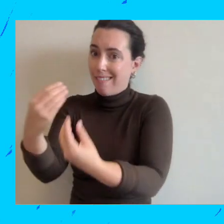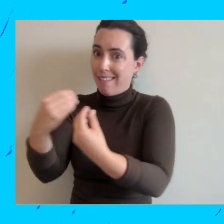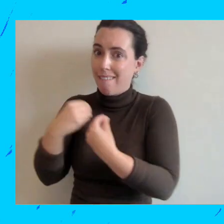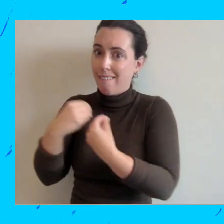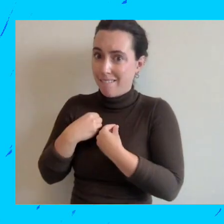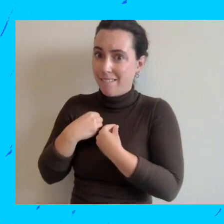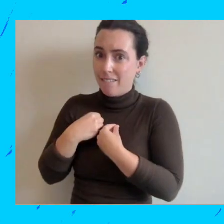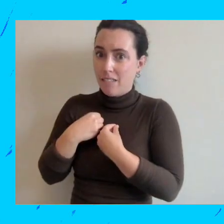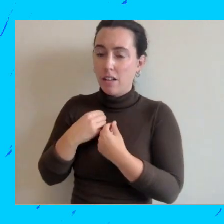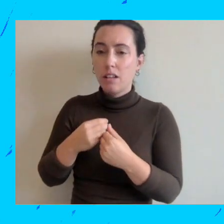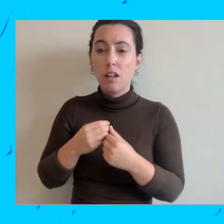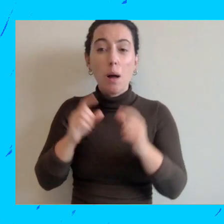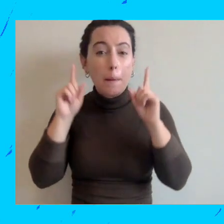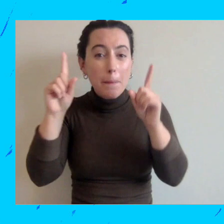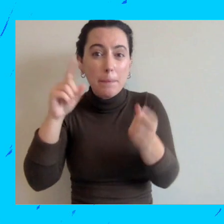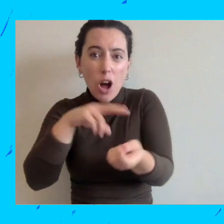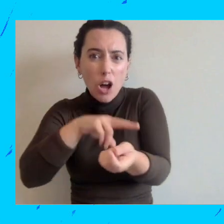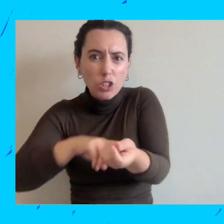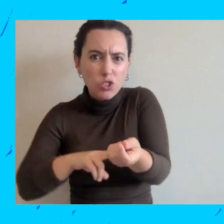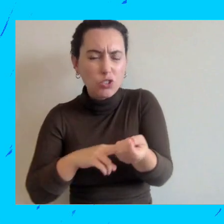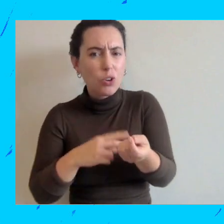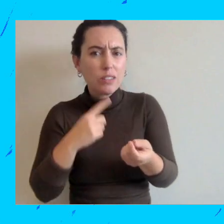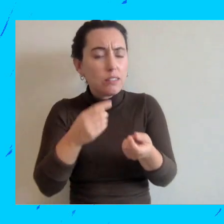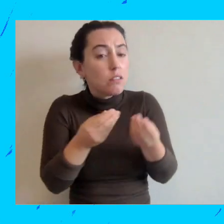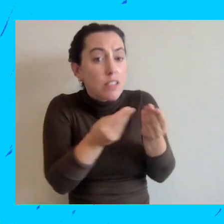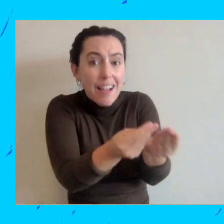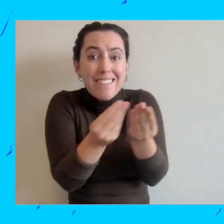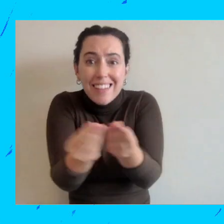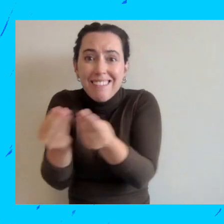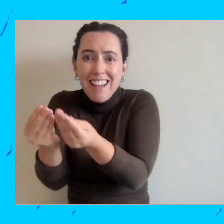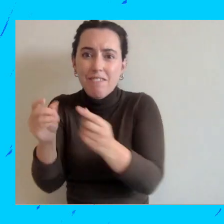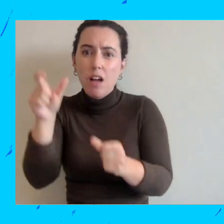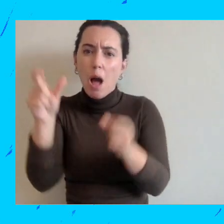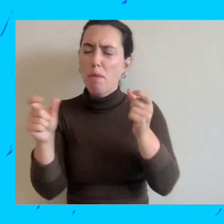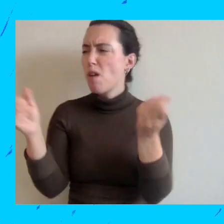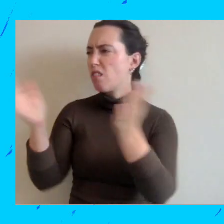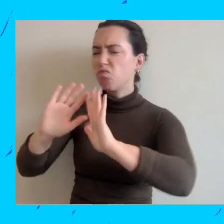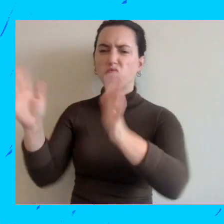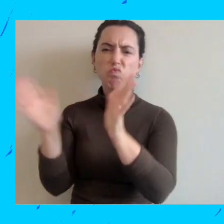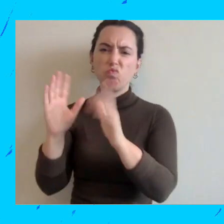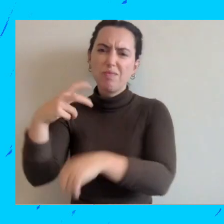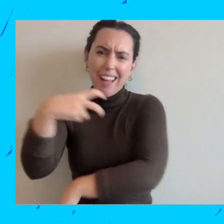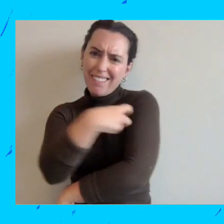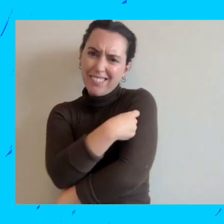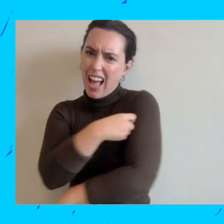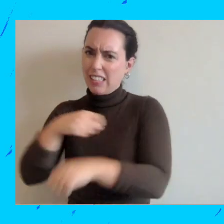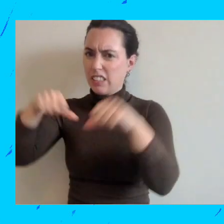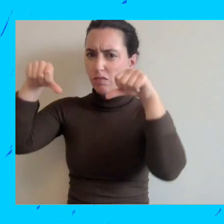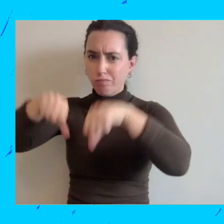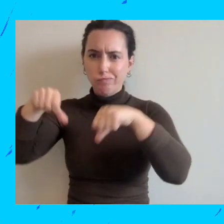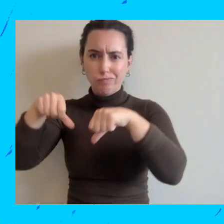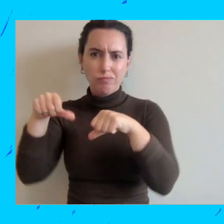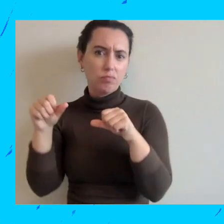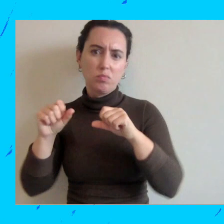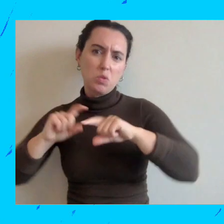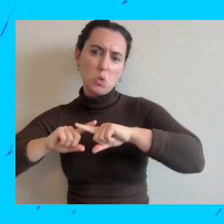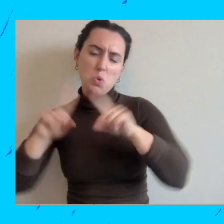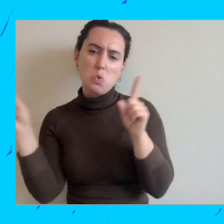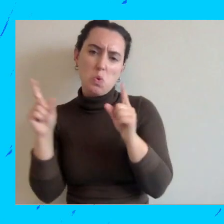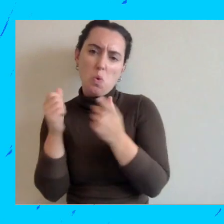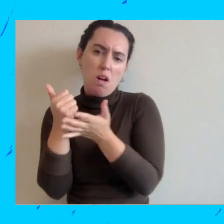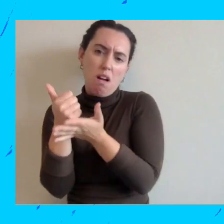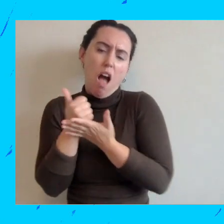resistance. One, because people did not believe in the vaccine, and two, because of what